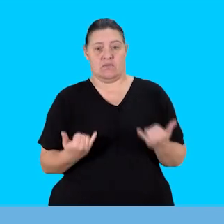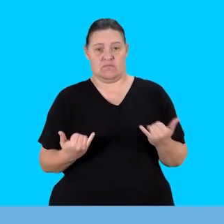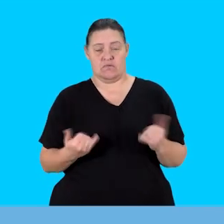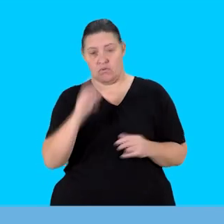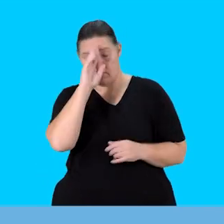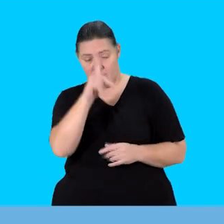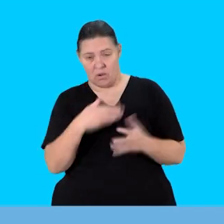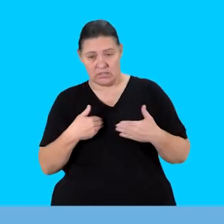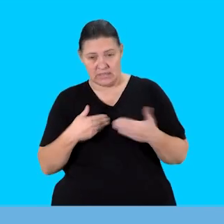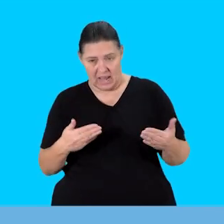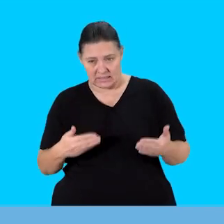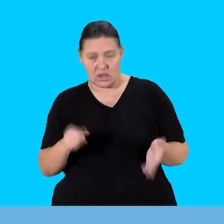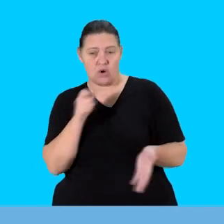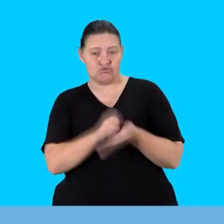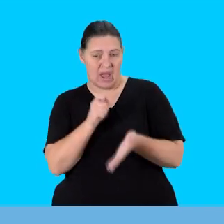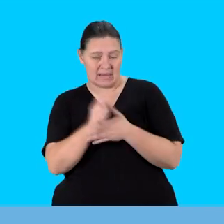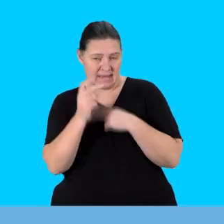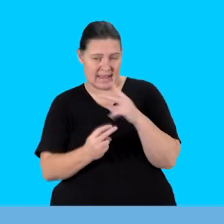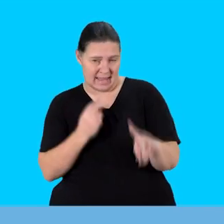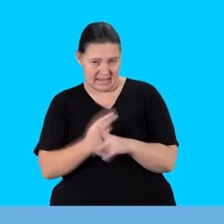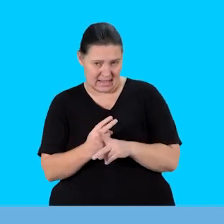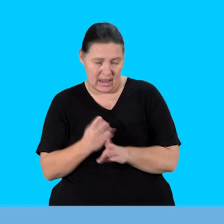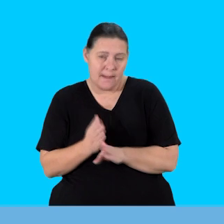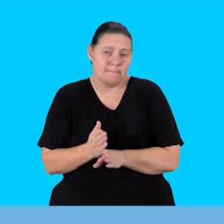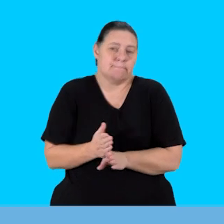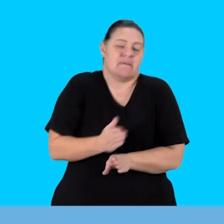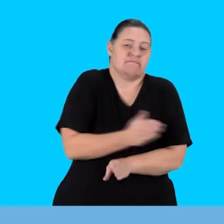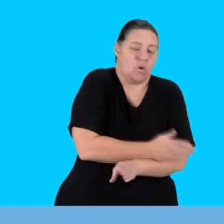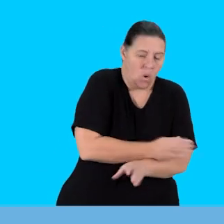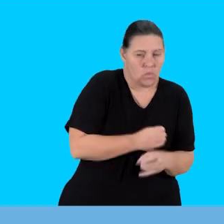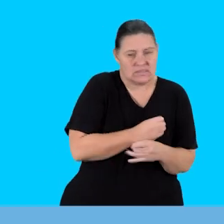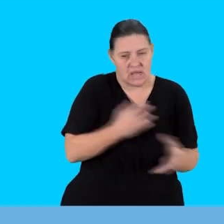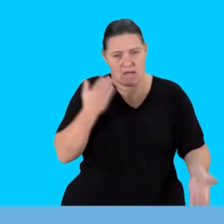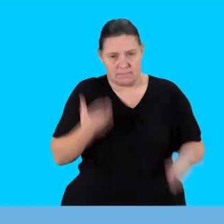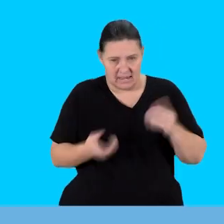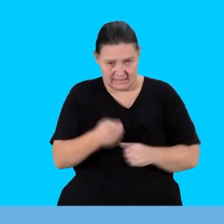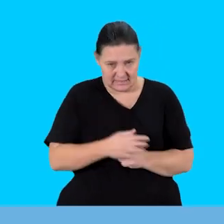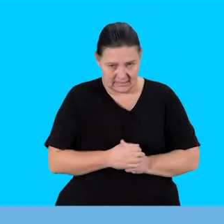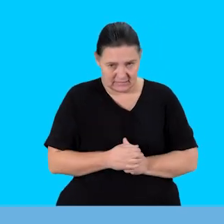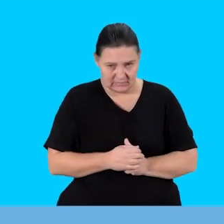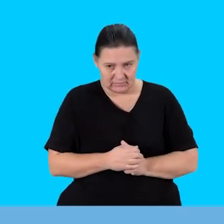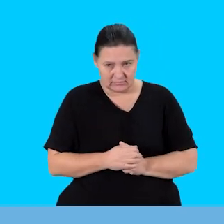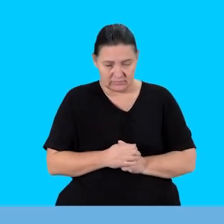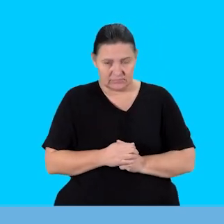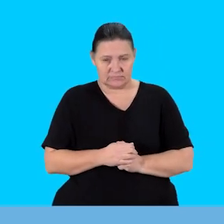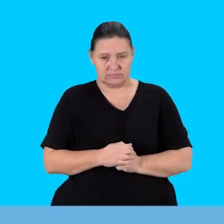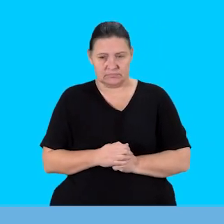Now, remember we start by rewriting the chemical equation even before attempting to balance it.